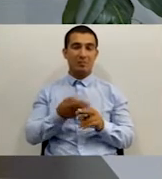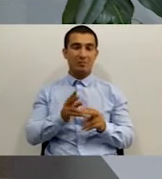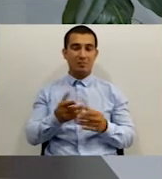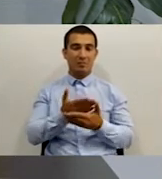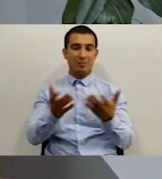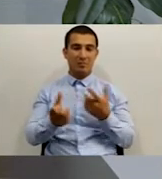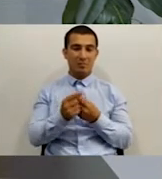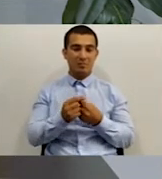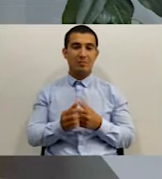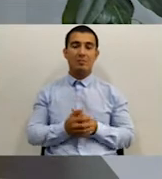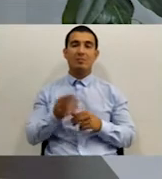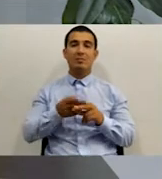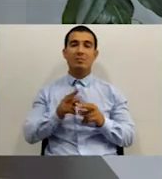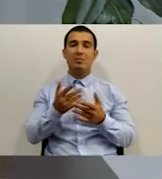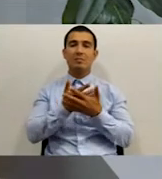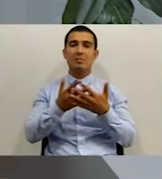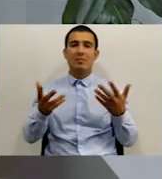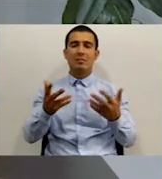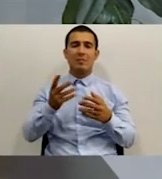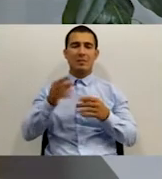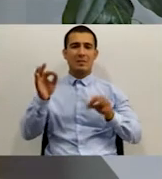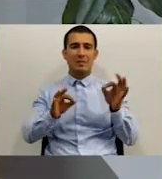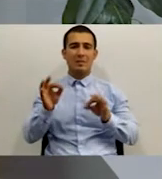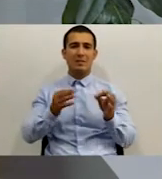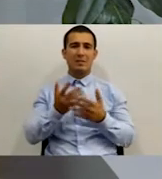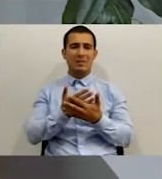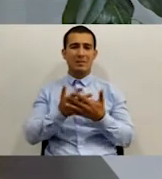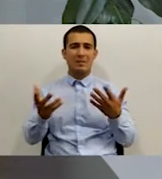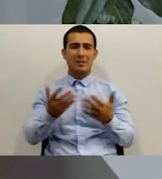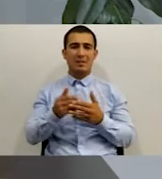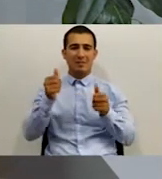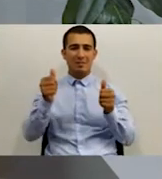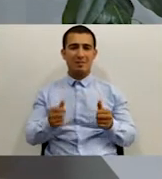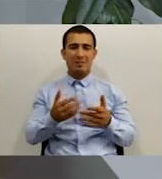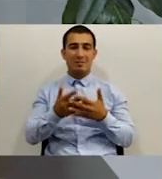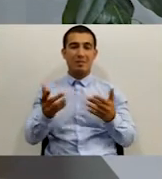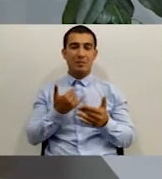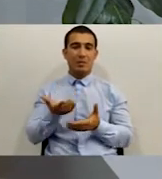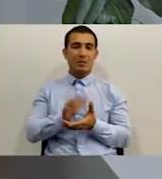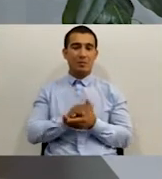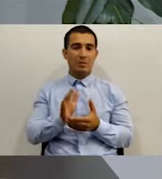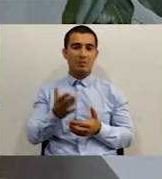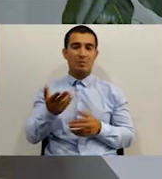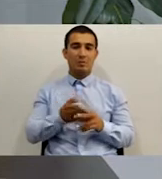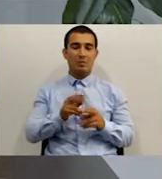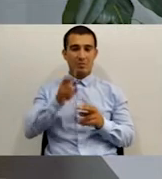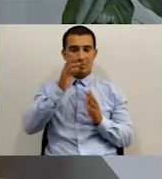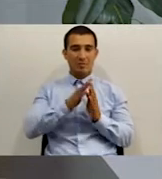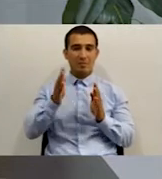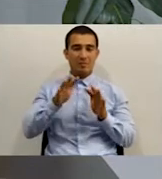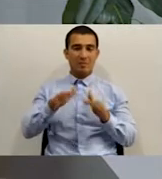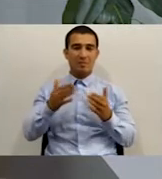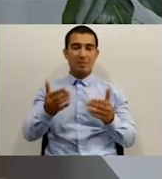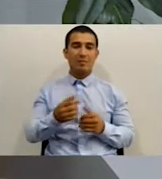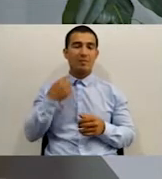mavzuimizda biz turli xil chizmalar chizish, grafiklar chizish imkoniyatini beruvchi kutubxona bilan tanishamiz. Bu kutubxonamizning